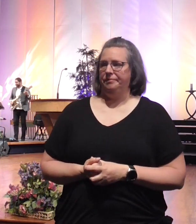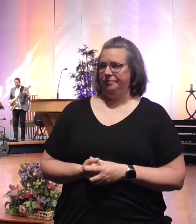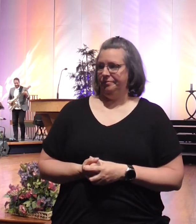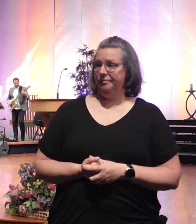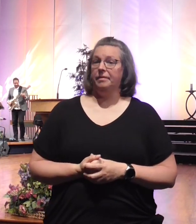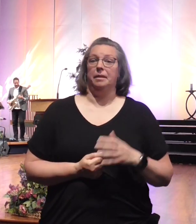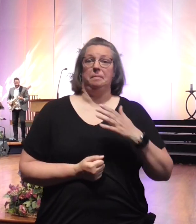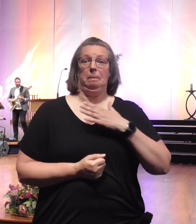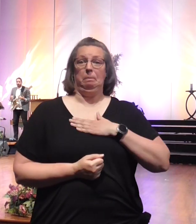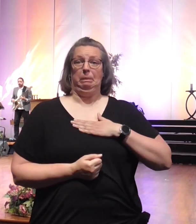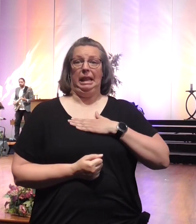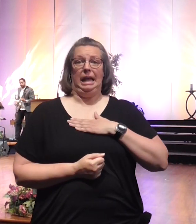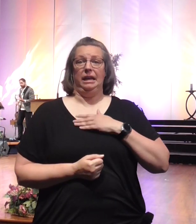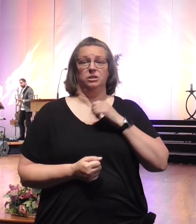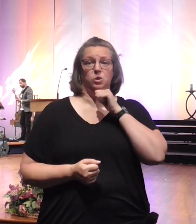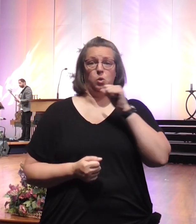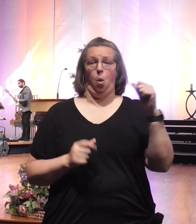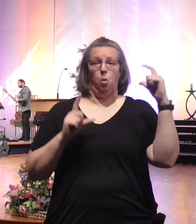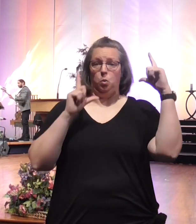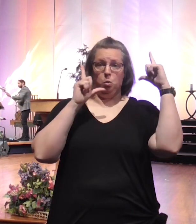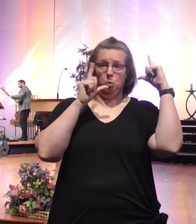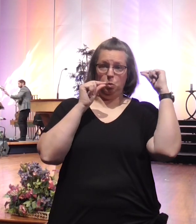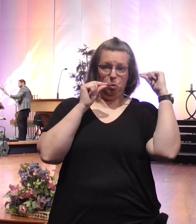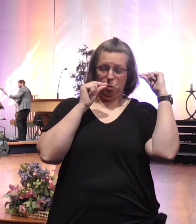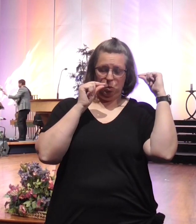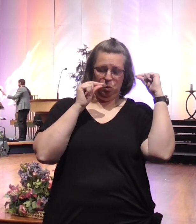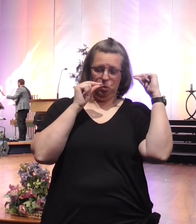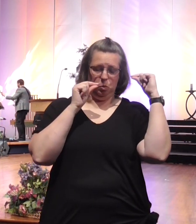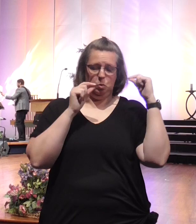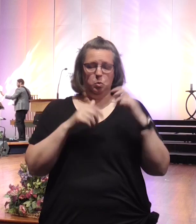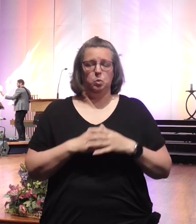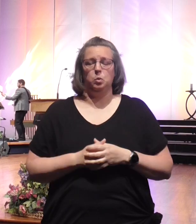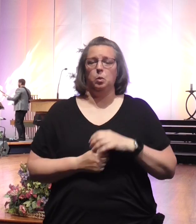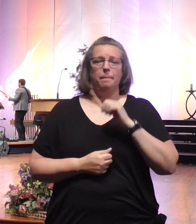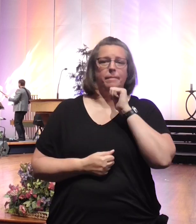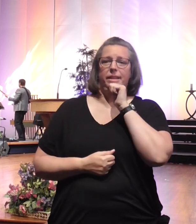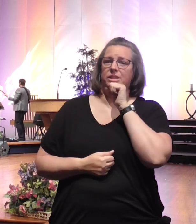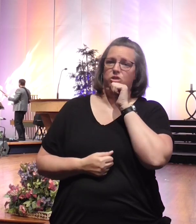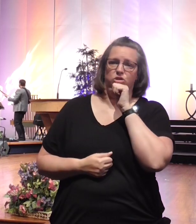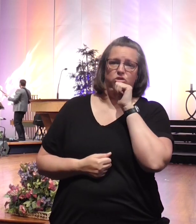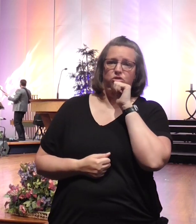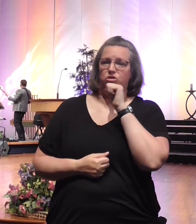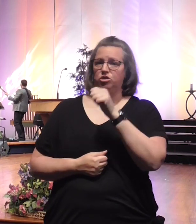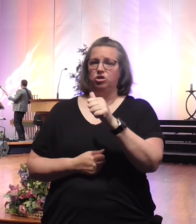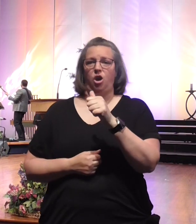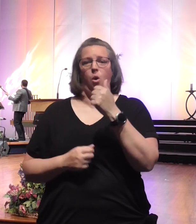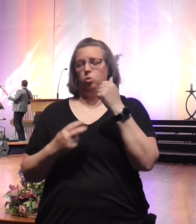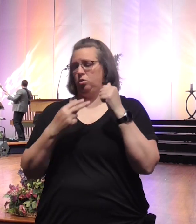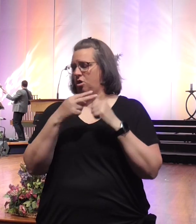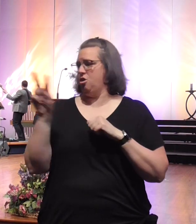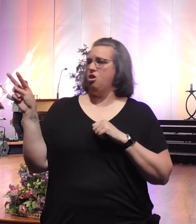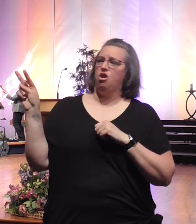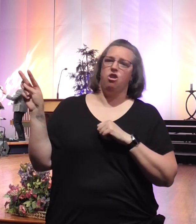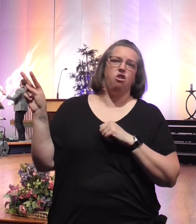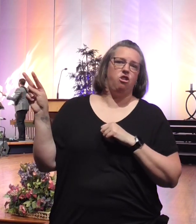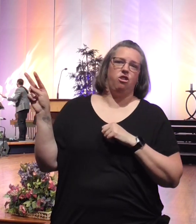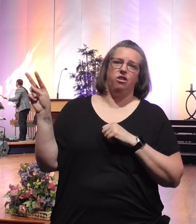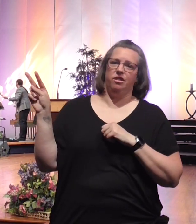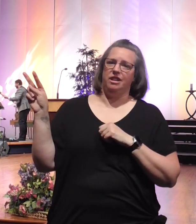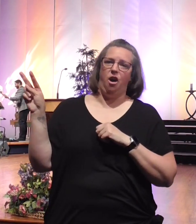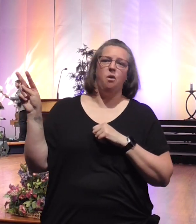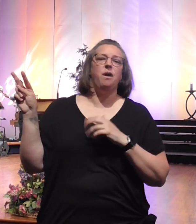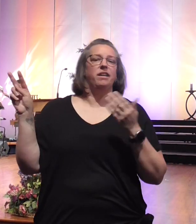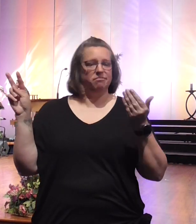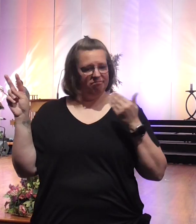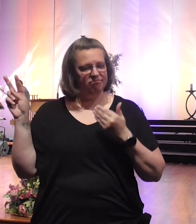And please don't close your eyes. Please don't turn away.